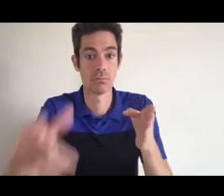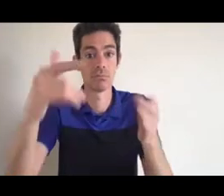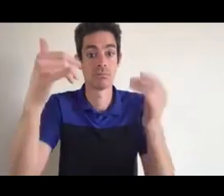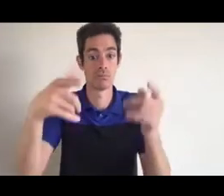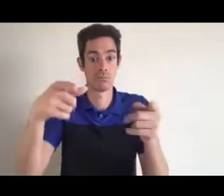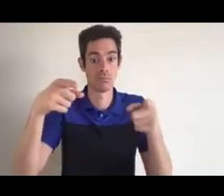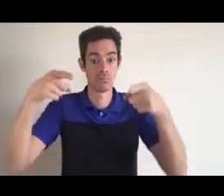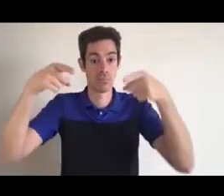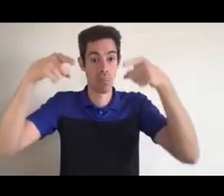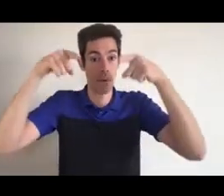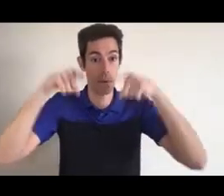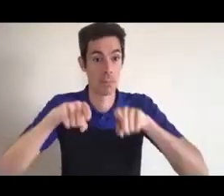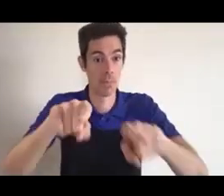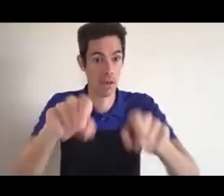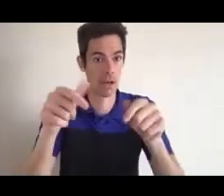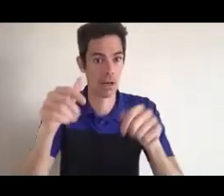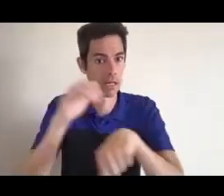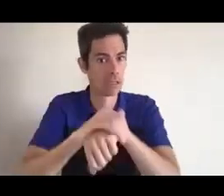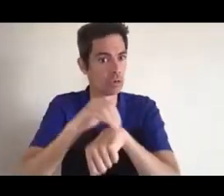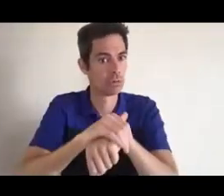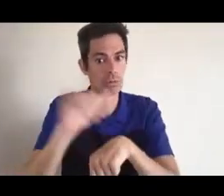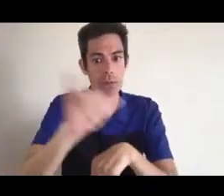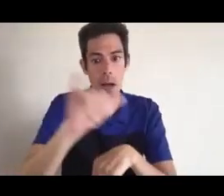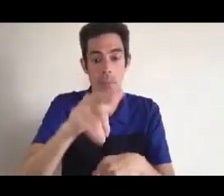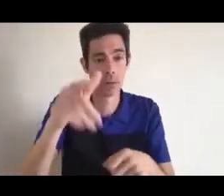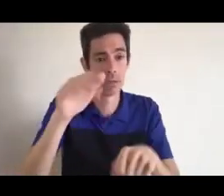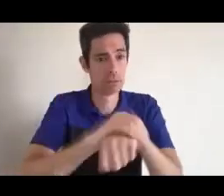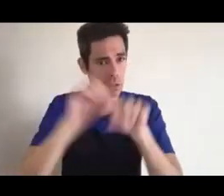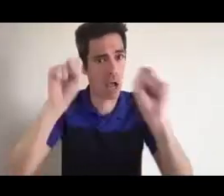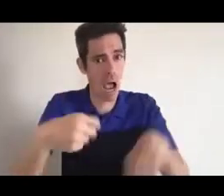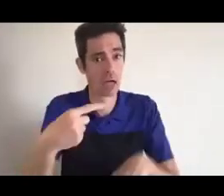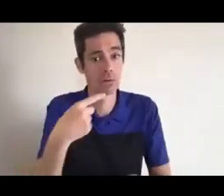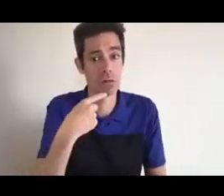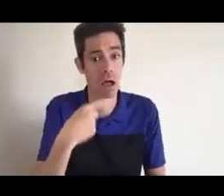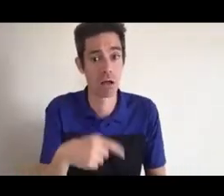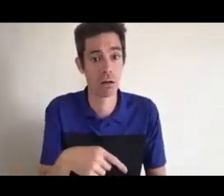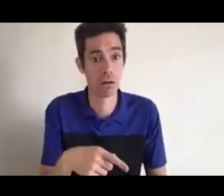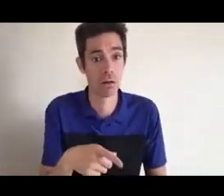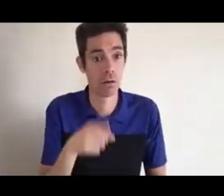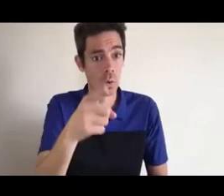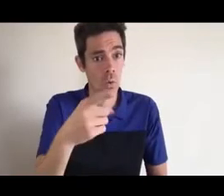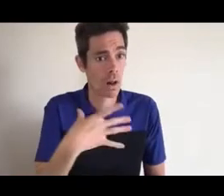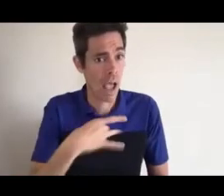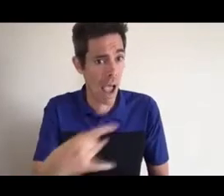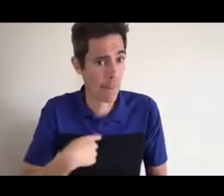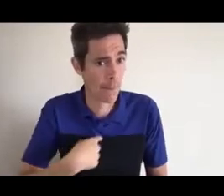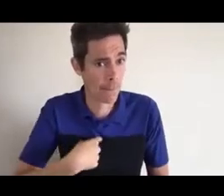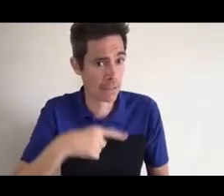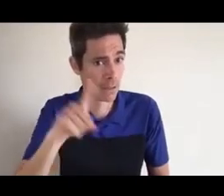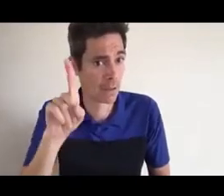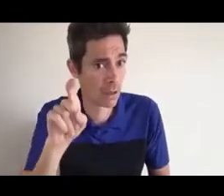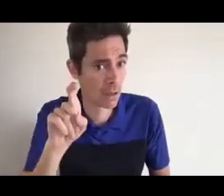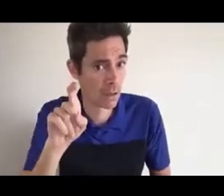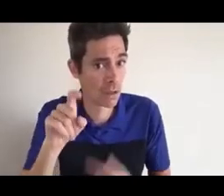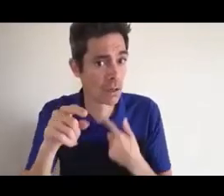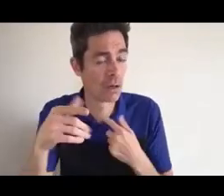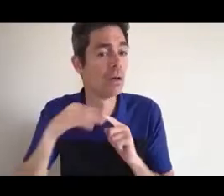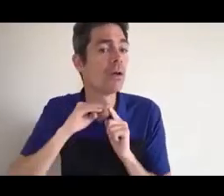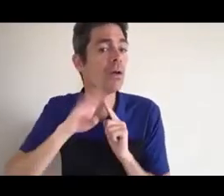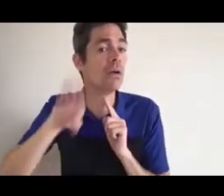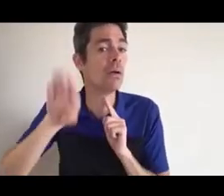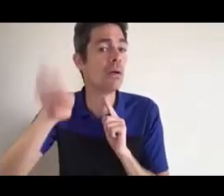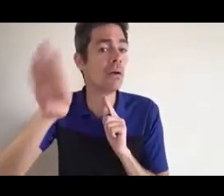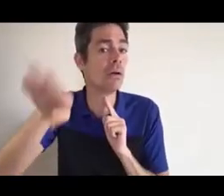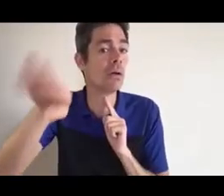So to go back, and so where it parallels English, in English, you can also say, do you like